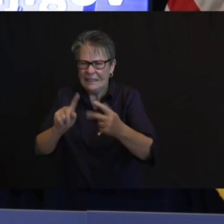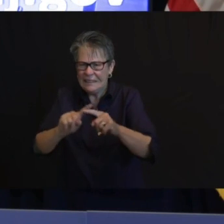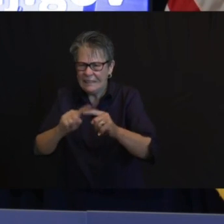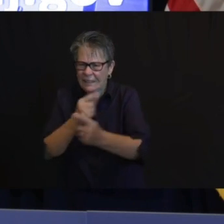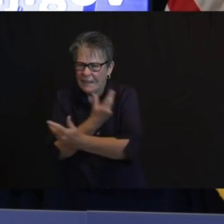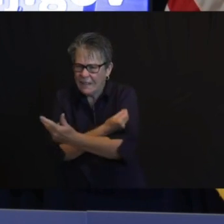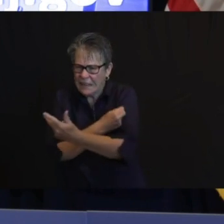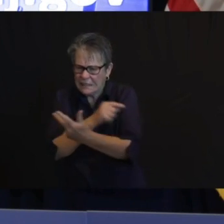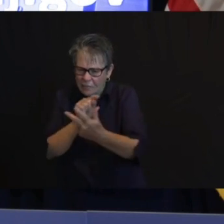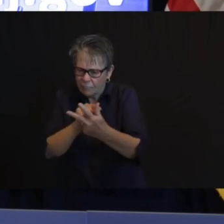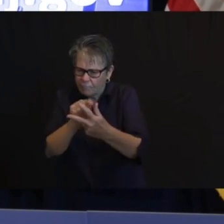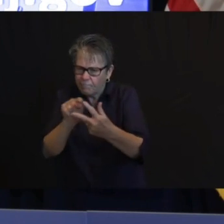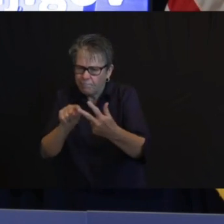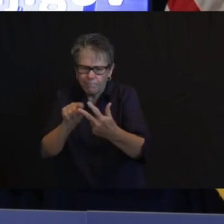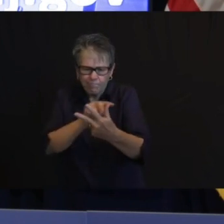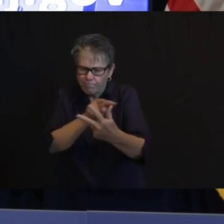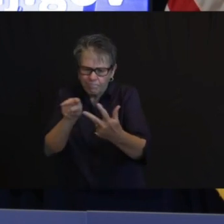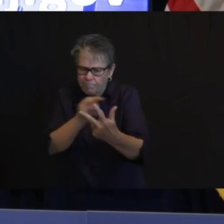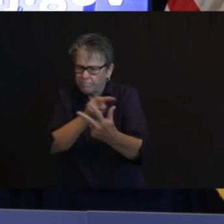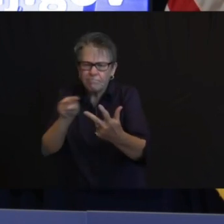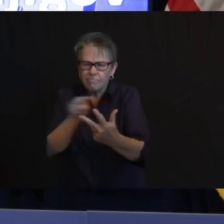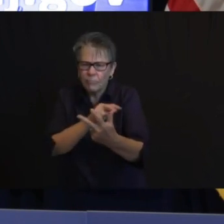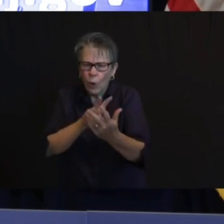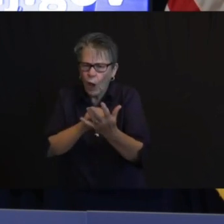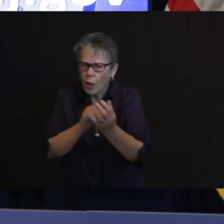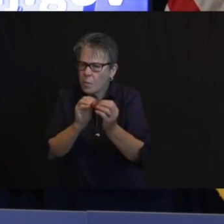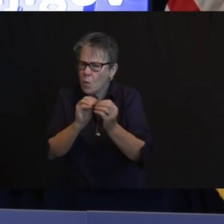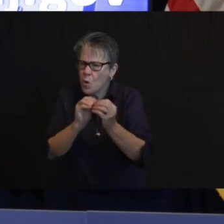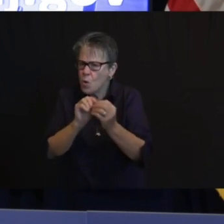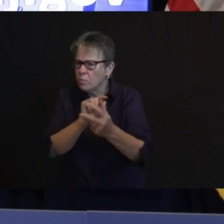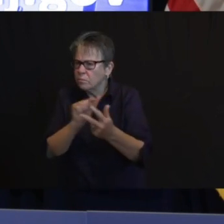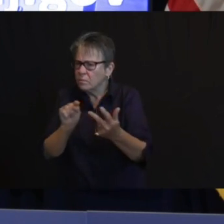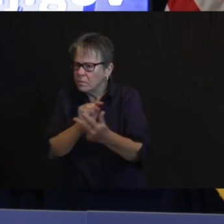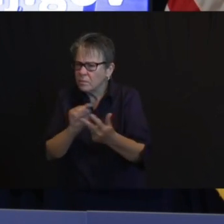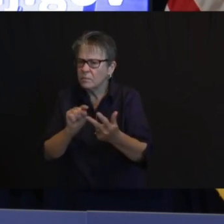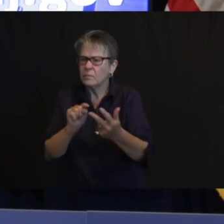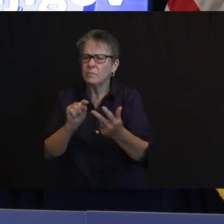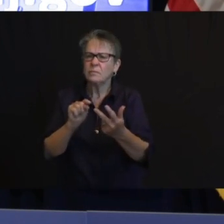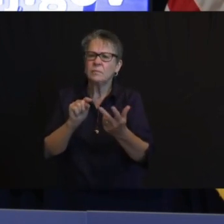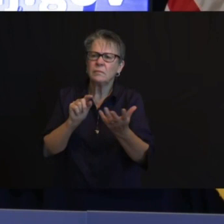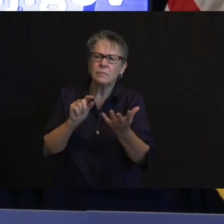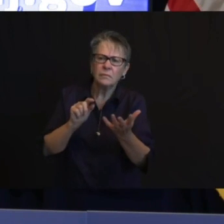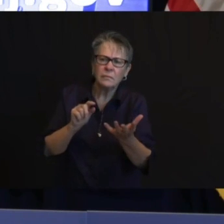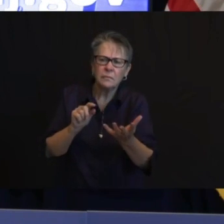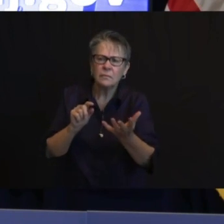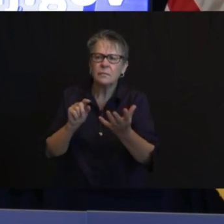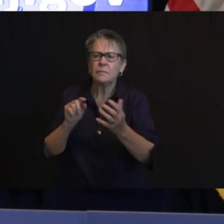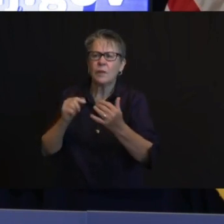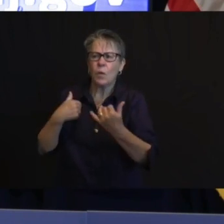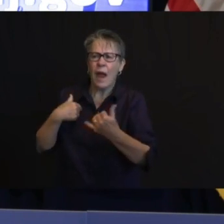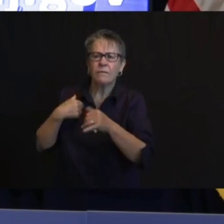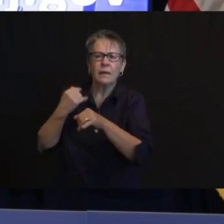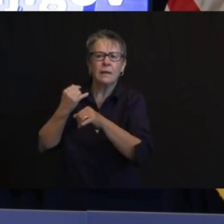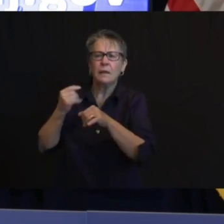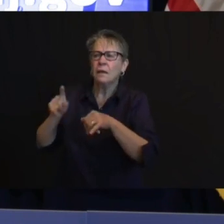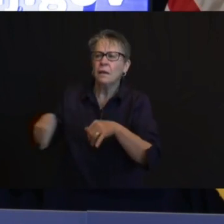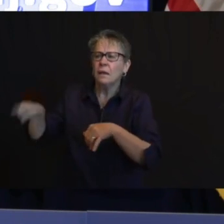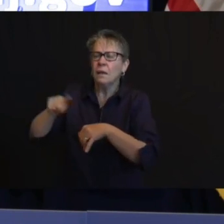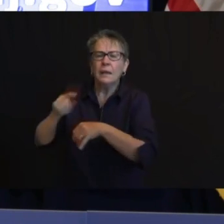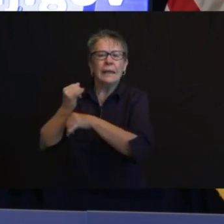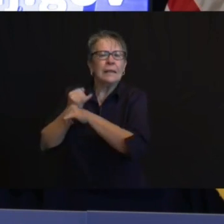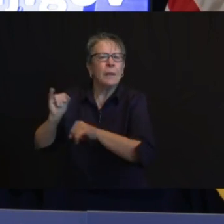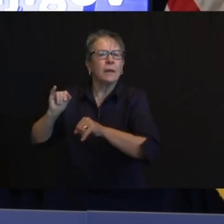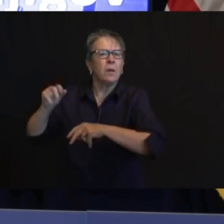trials, and as results from independent clinical trial monitoring boards comes in, public confidence